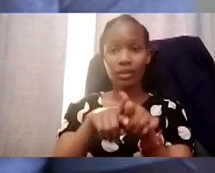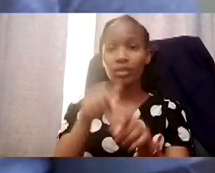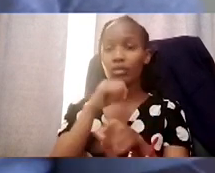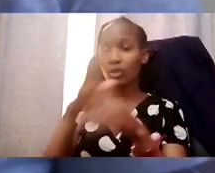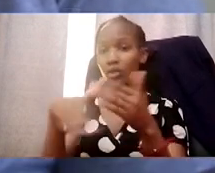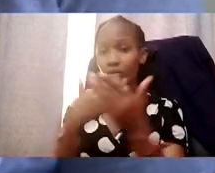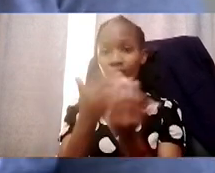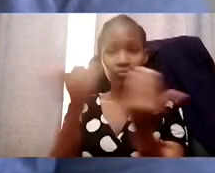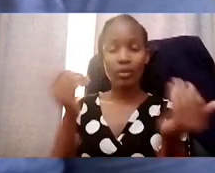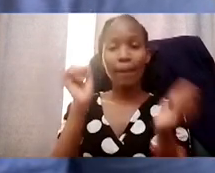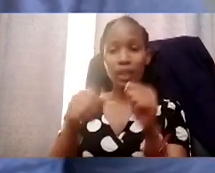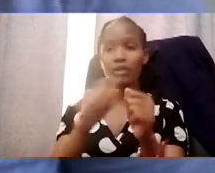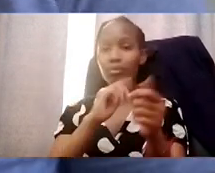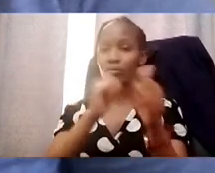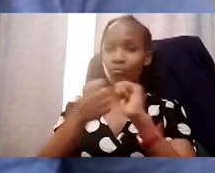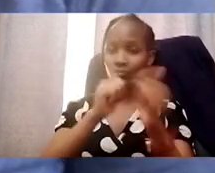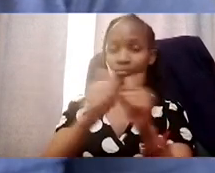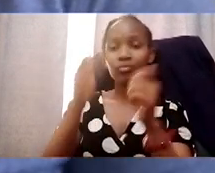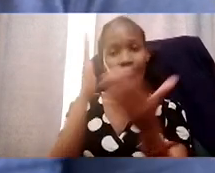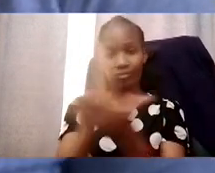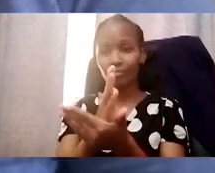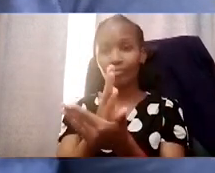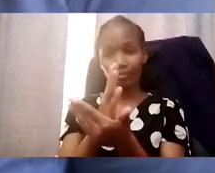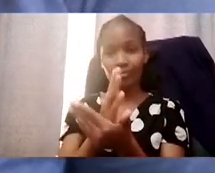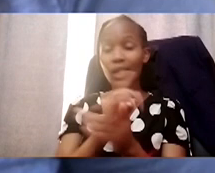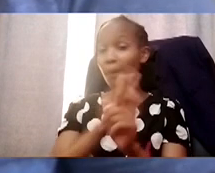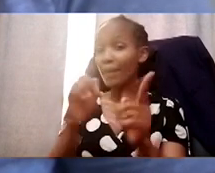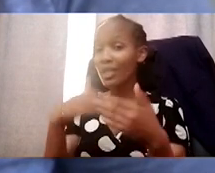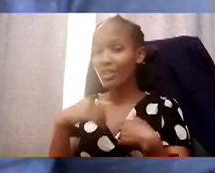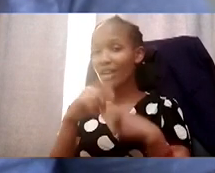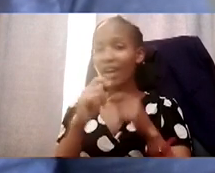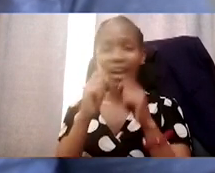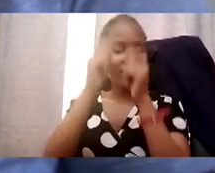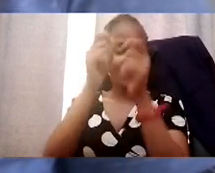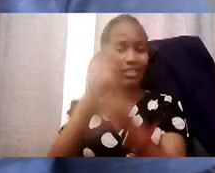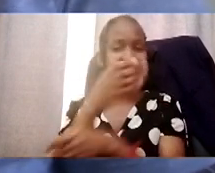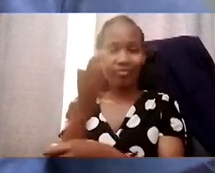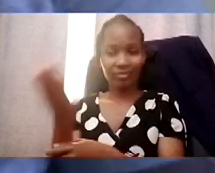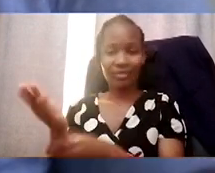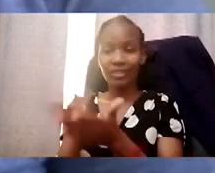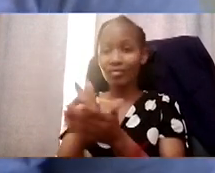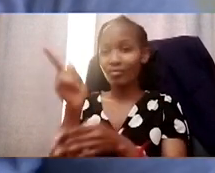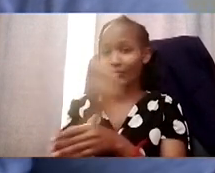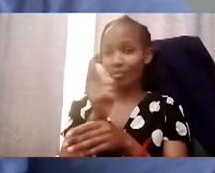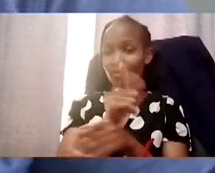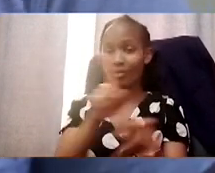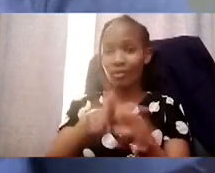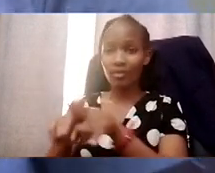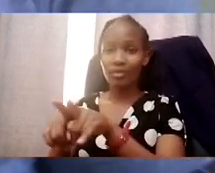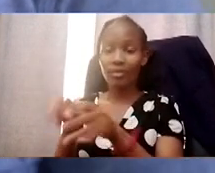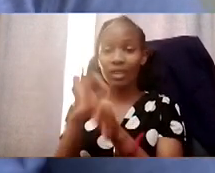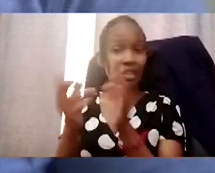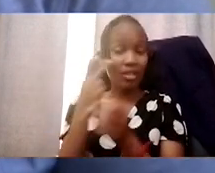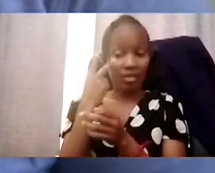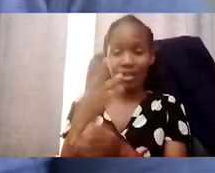run, not all the kids can play football, but there are talent somewhere, and that is film. And also, if you see our